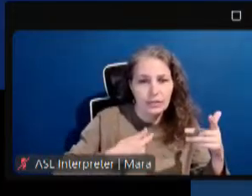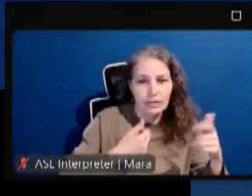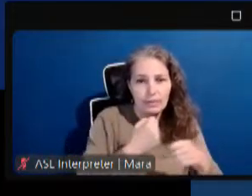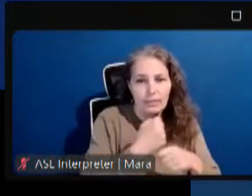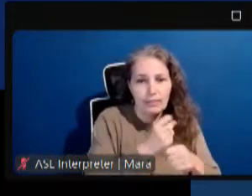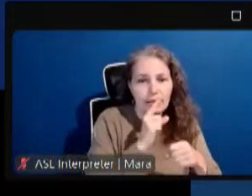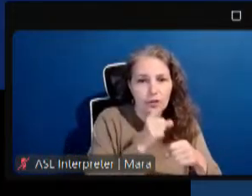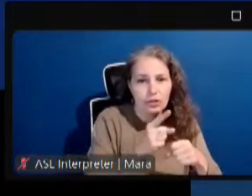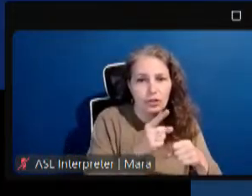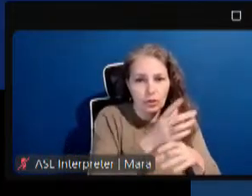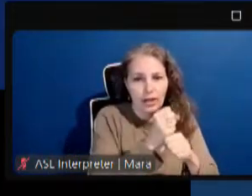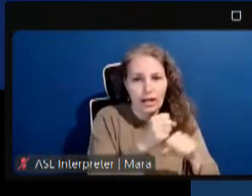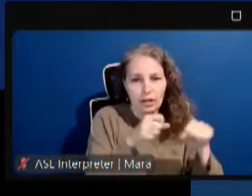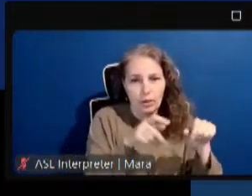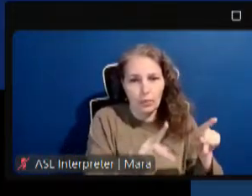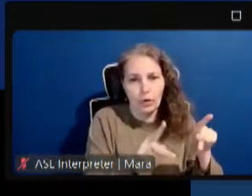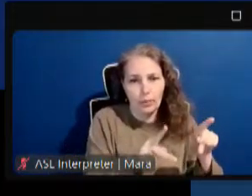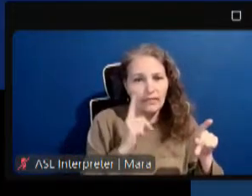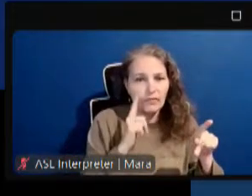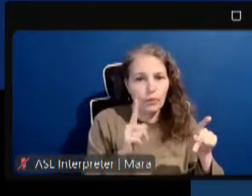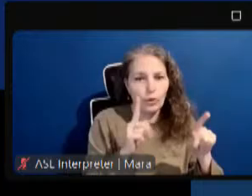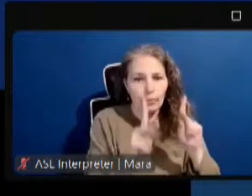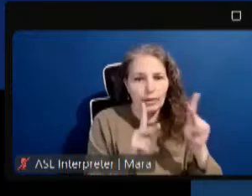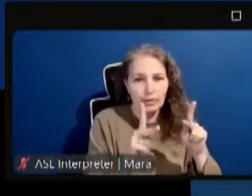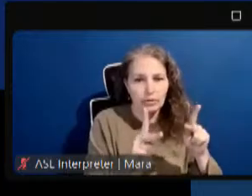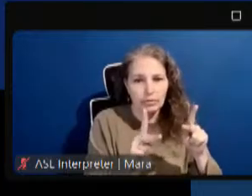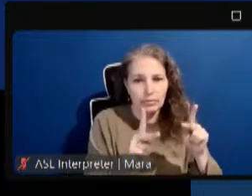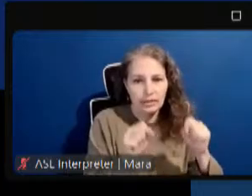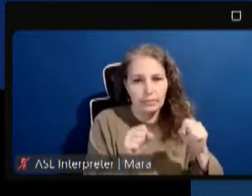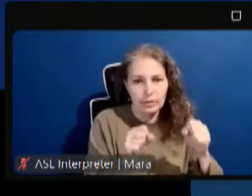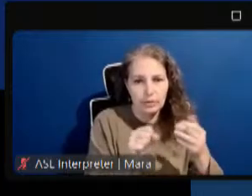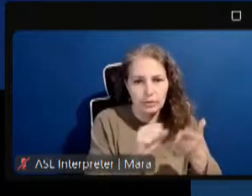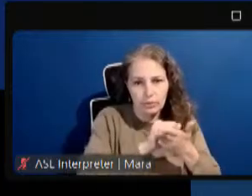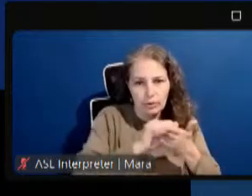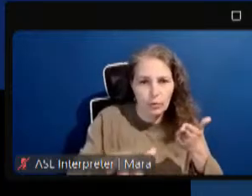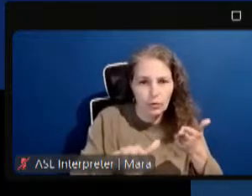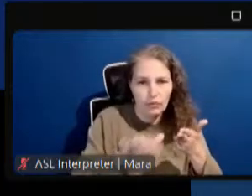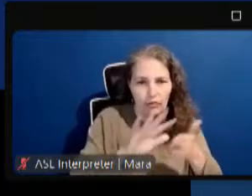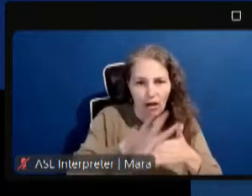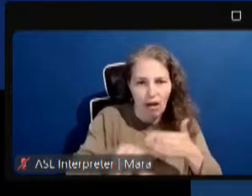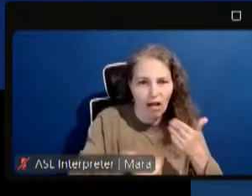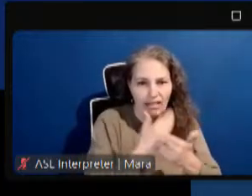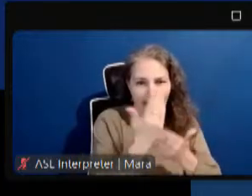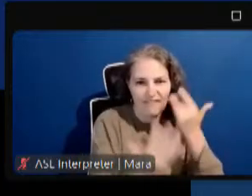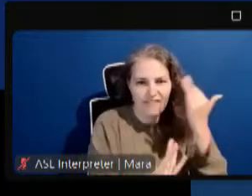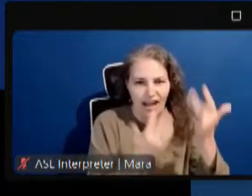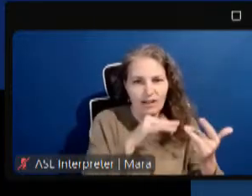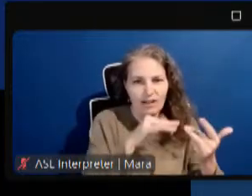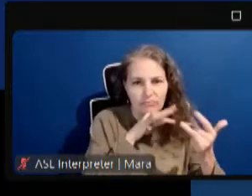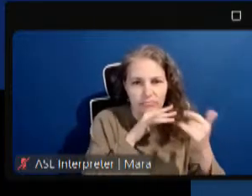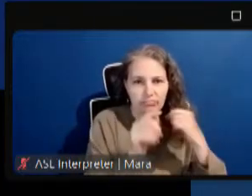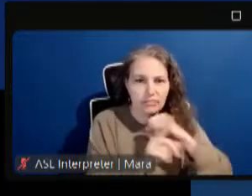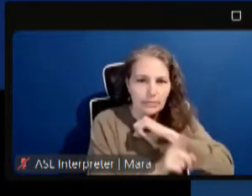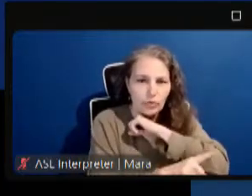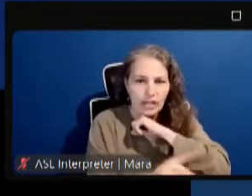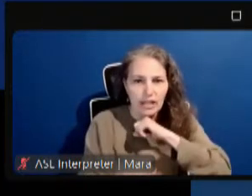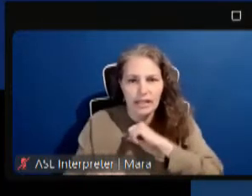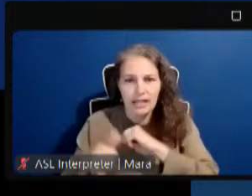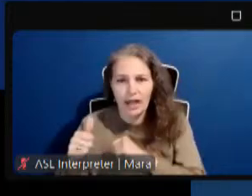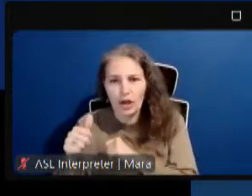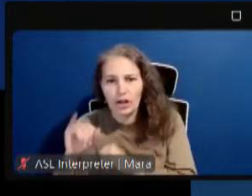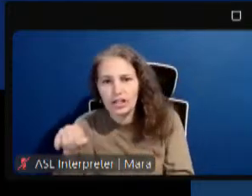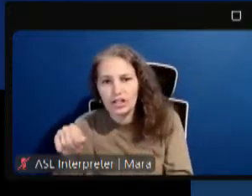permit to be able to remove the fire debris. The other major milestone is June 30th, which is the date by